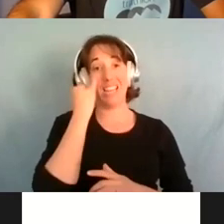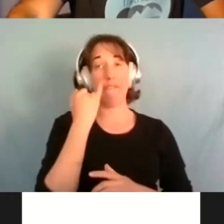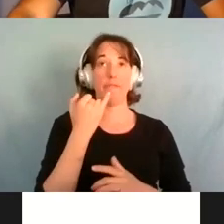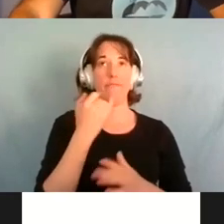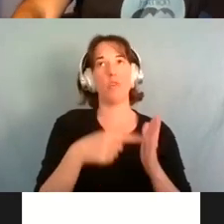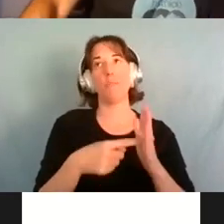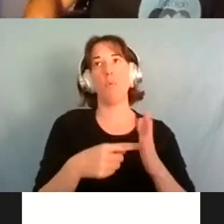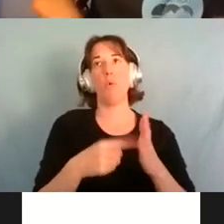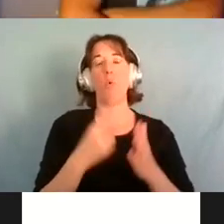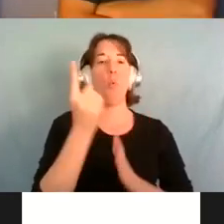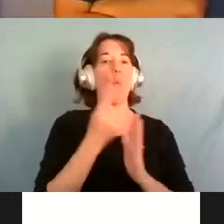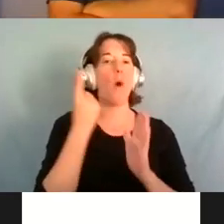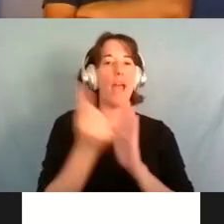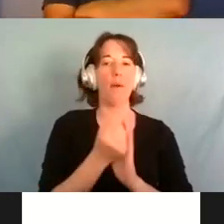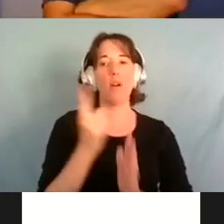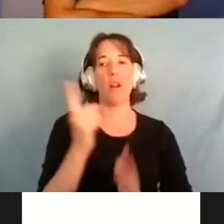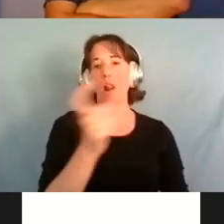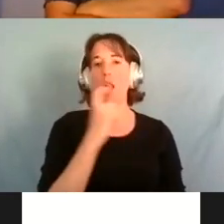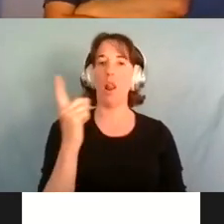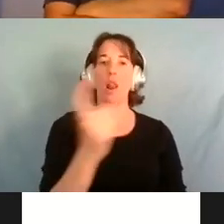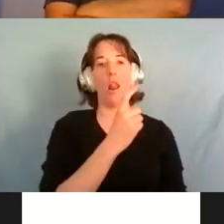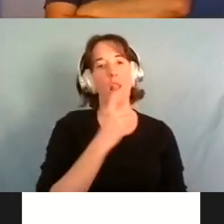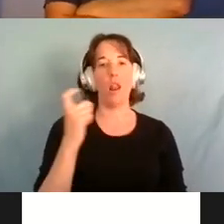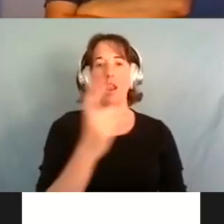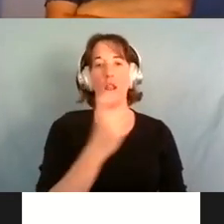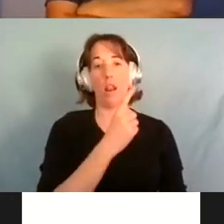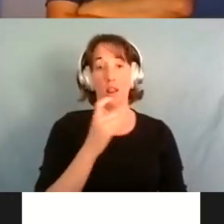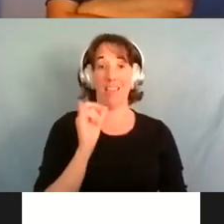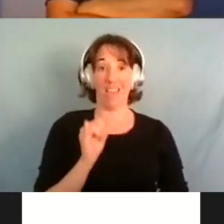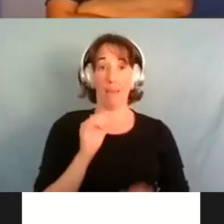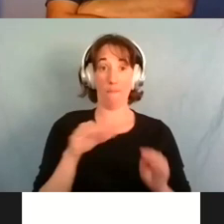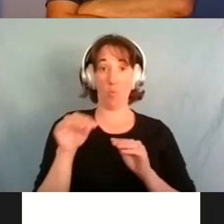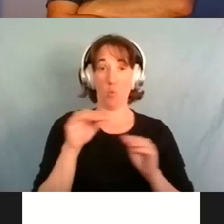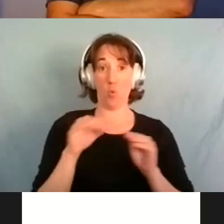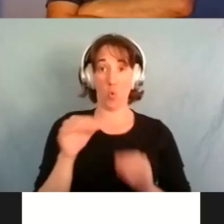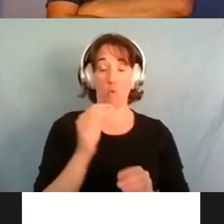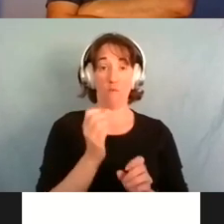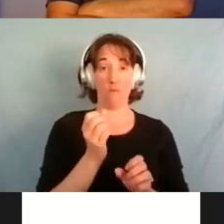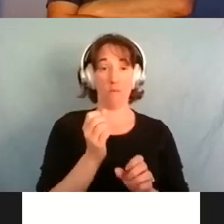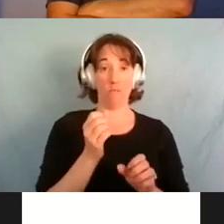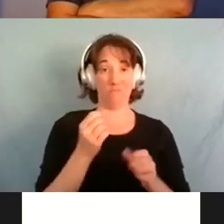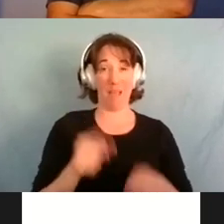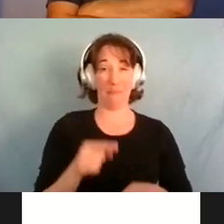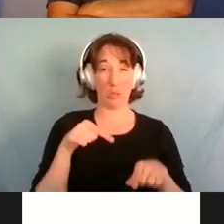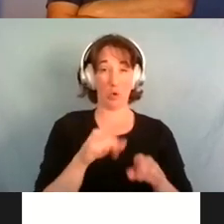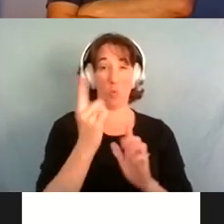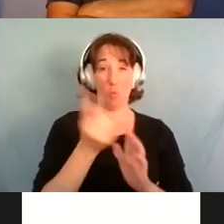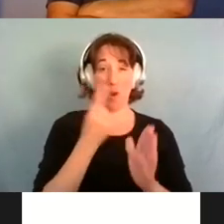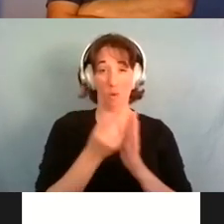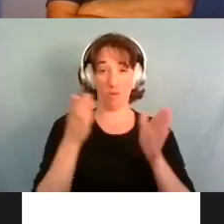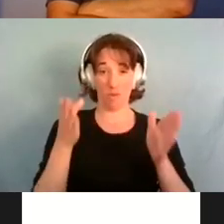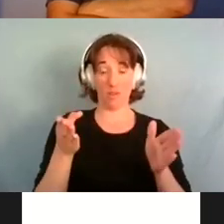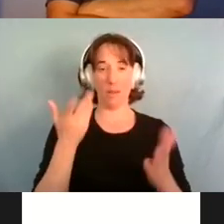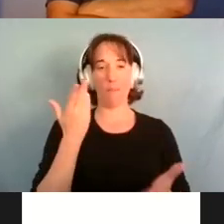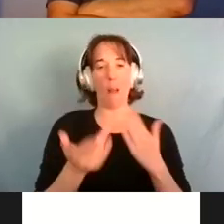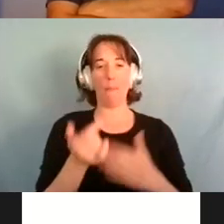the moves you started making in the beginning that, you know, really made a huge impact to whether you would win or lose the game. So this